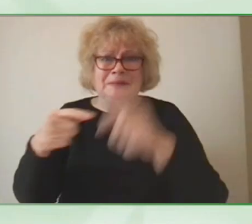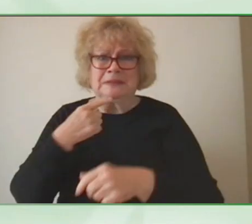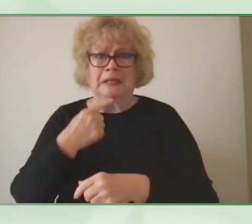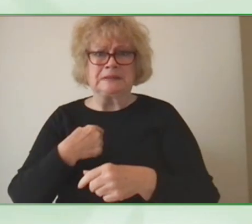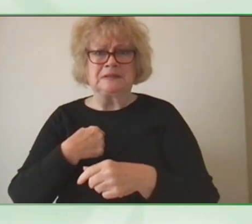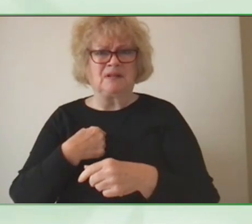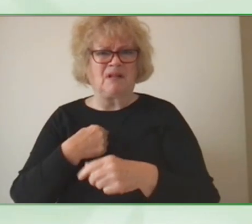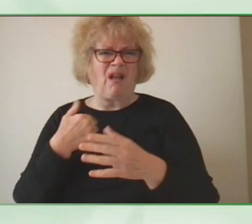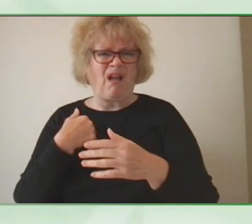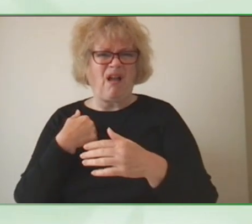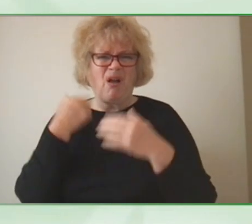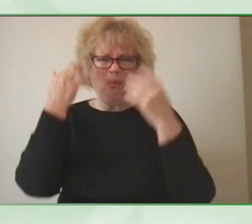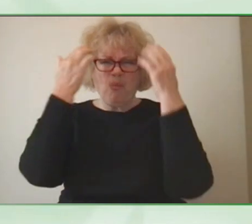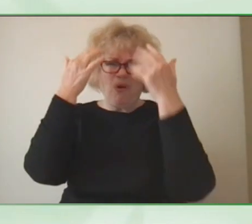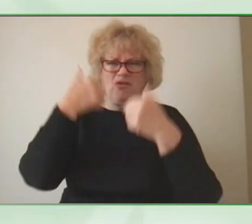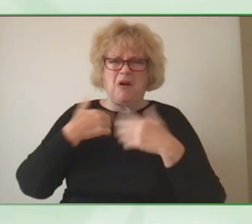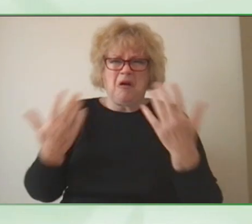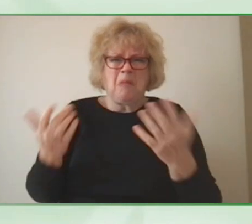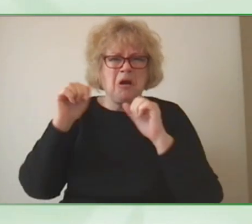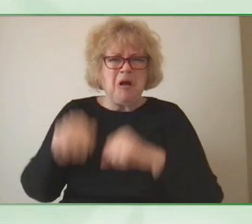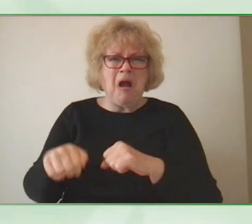the supports will be in place.